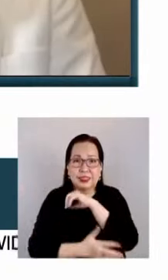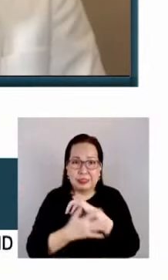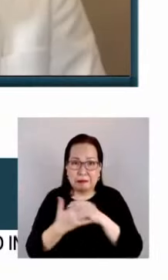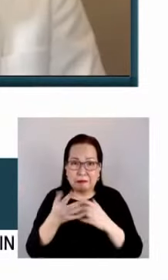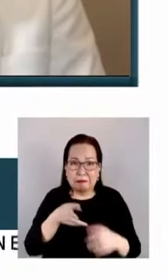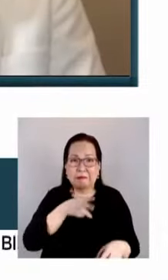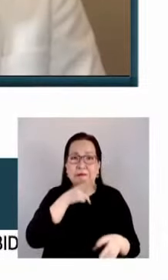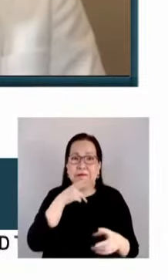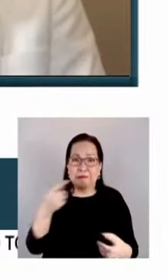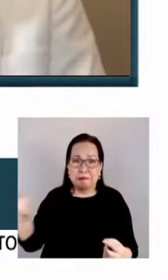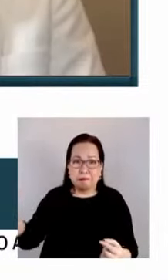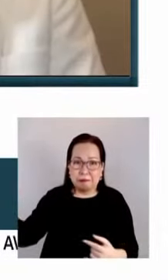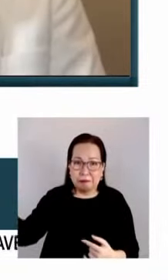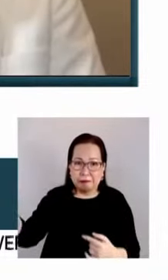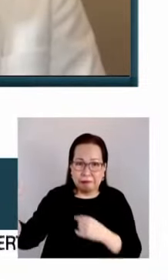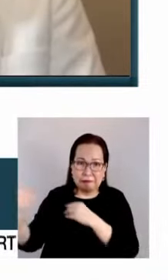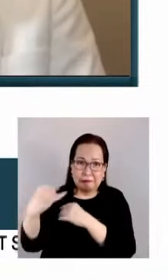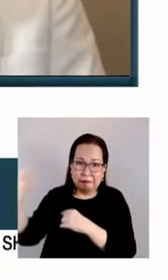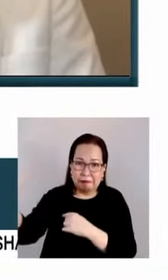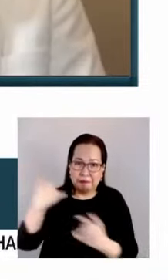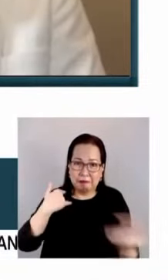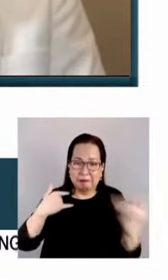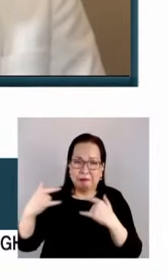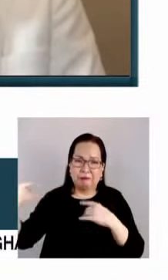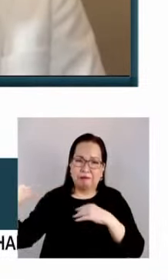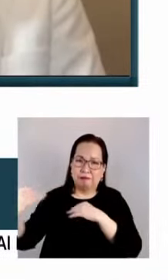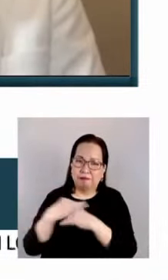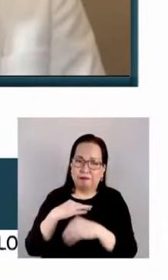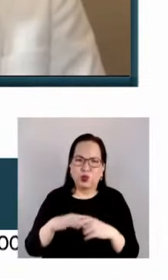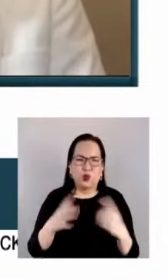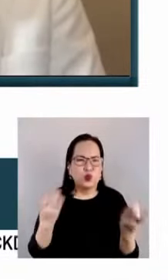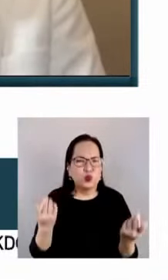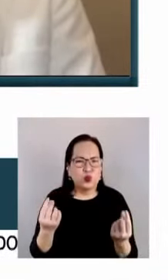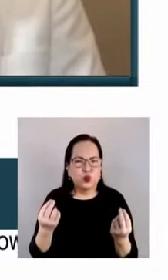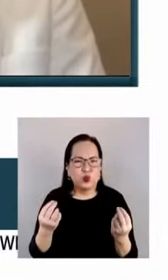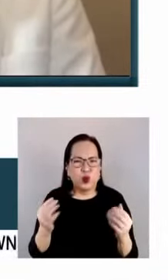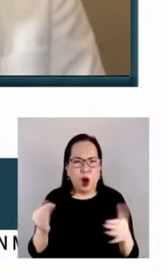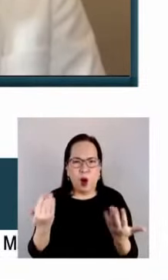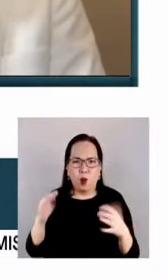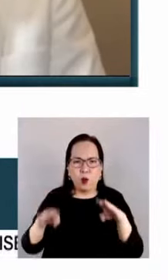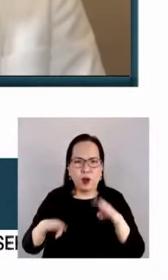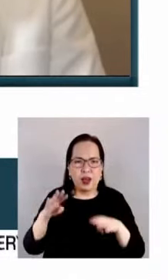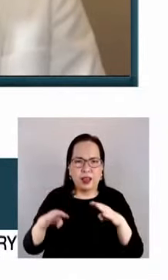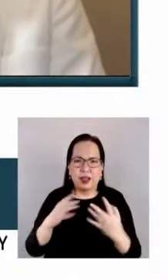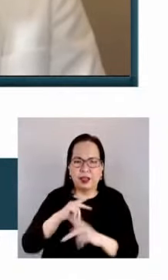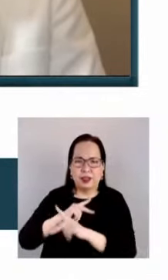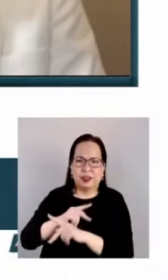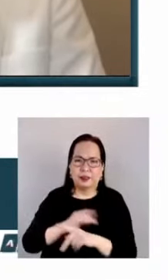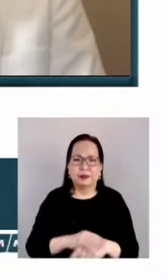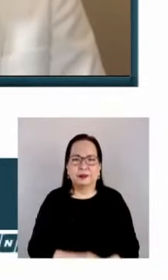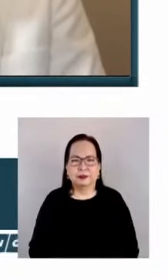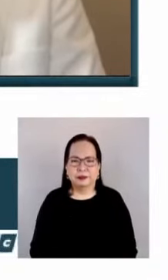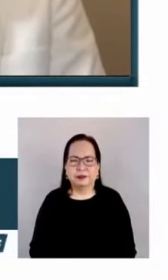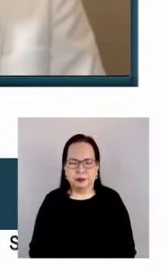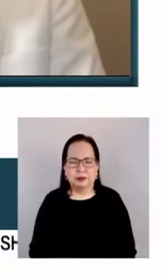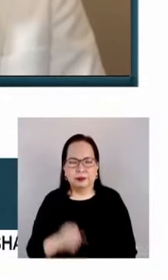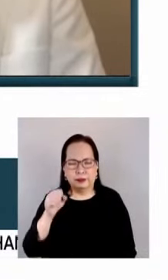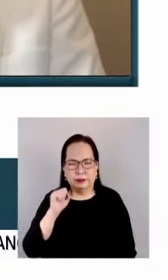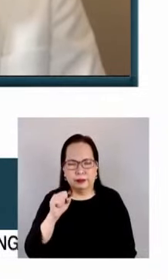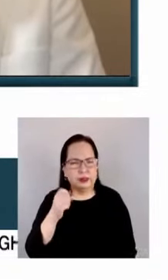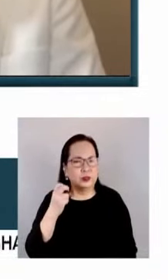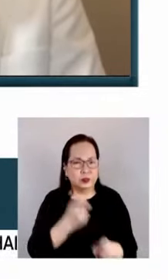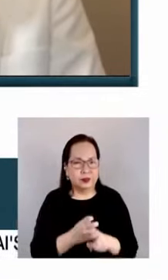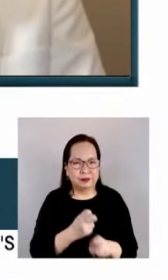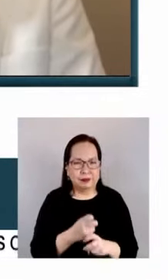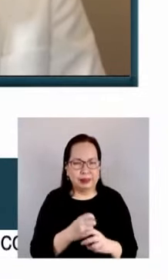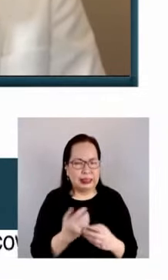So again, we look at a healthy balance here. What could that be? It's difficult to get that particular balance,